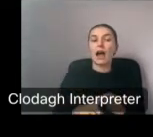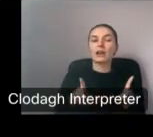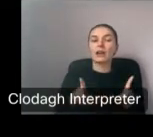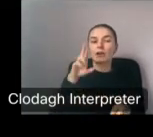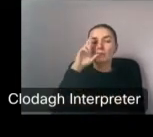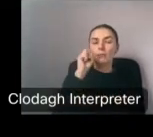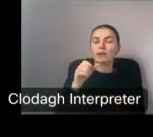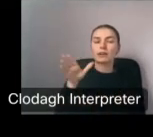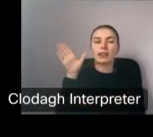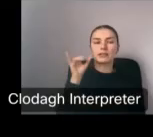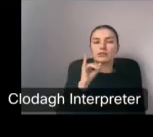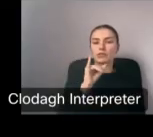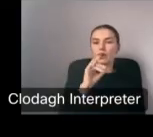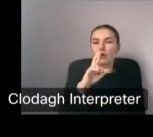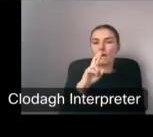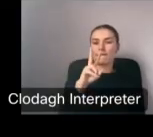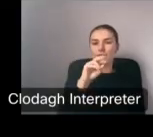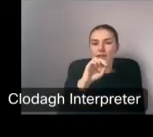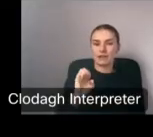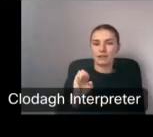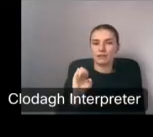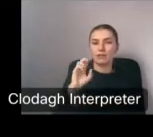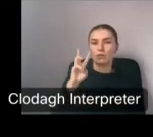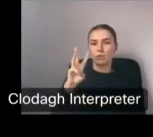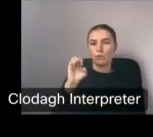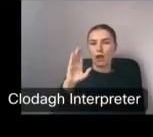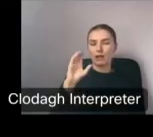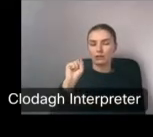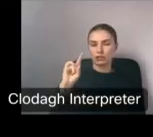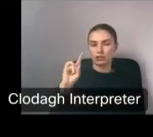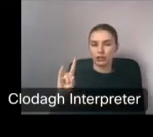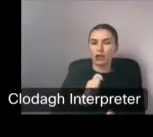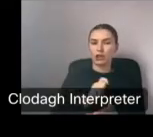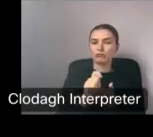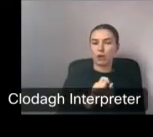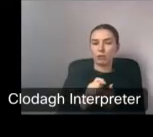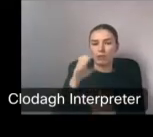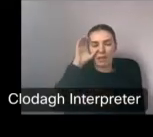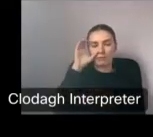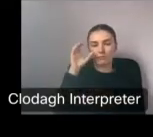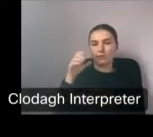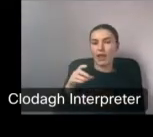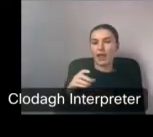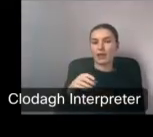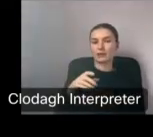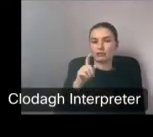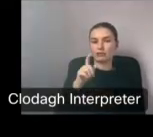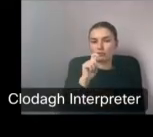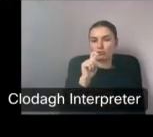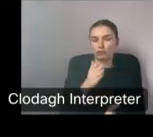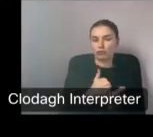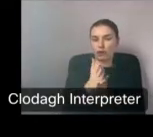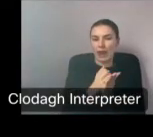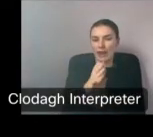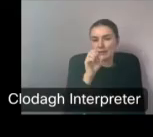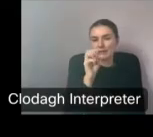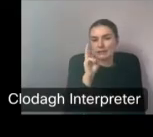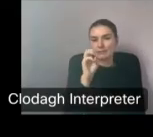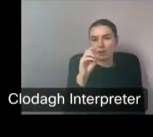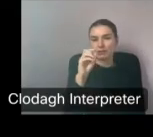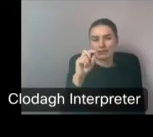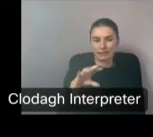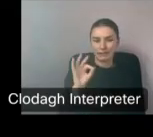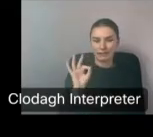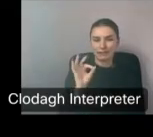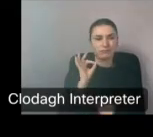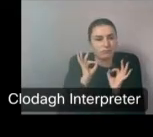wrote Train Spotting. It's a fantastic film about drug use, very funny. And when he was talking on the radio, and